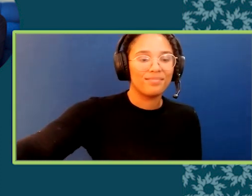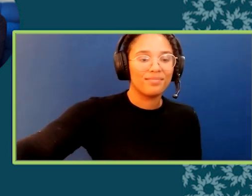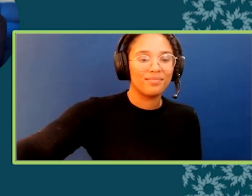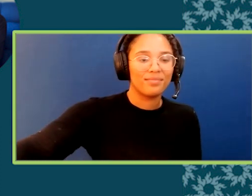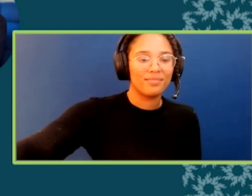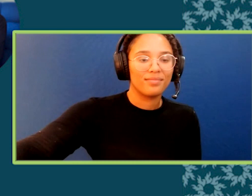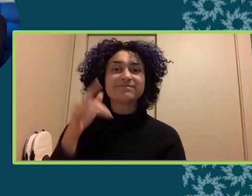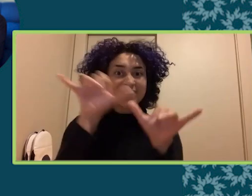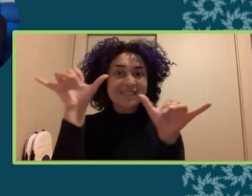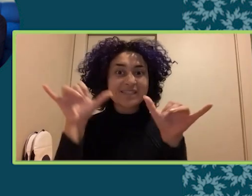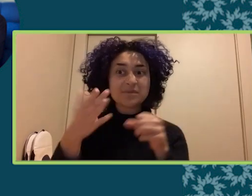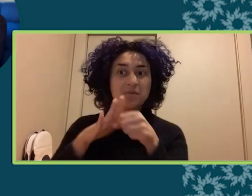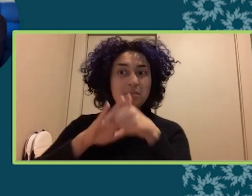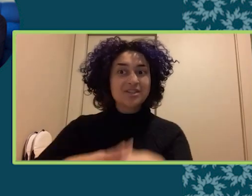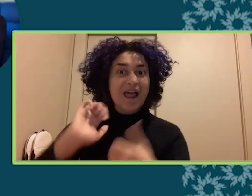themselves invisible.